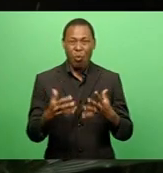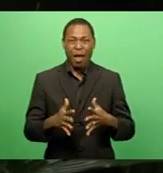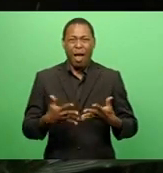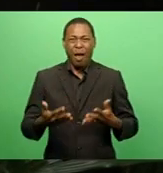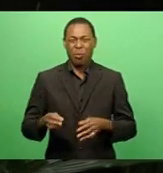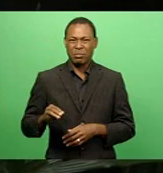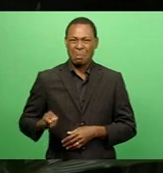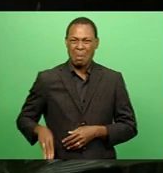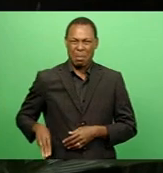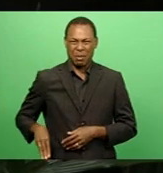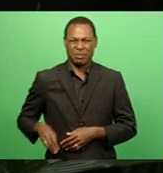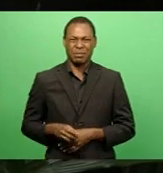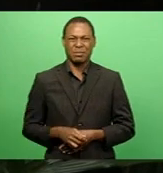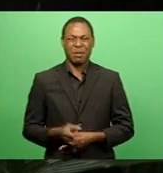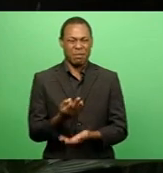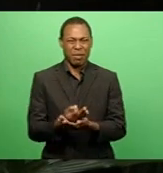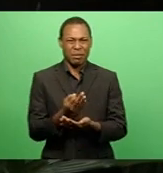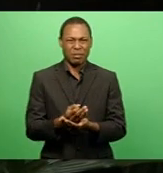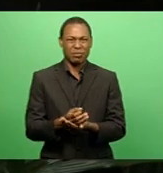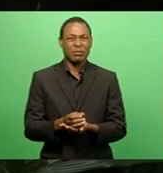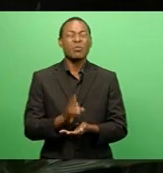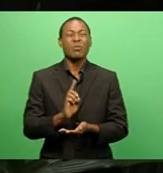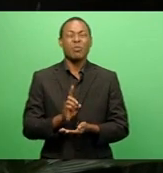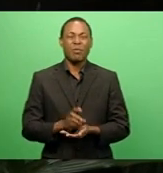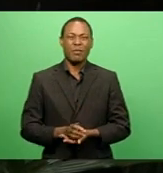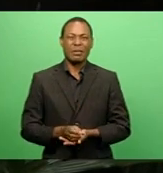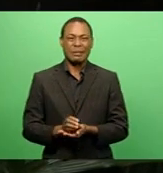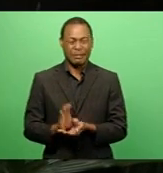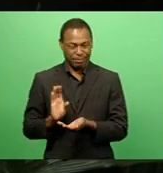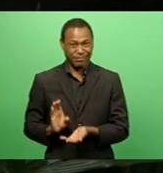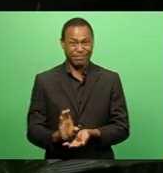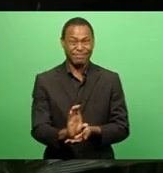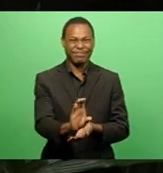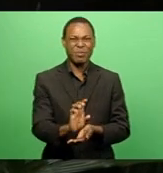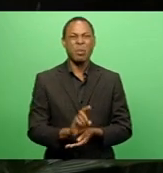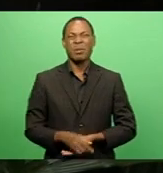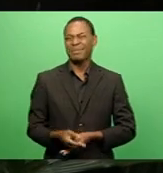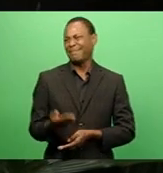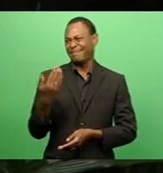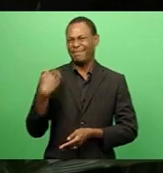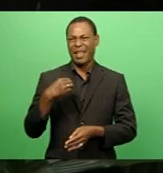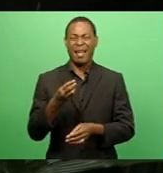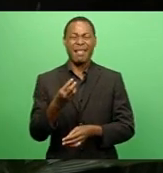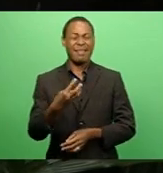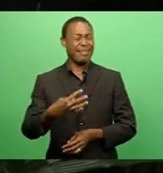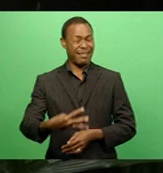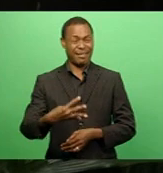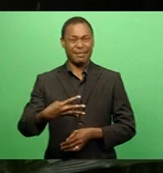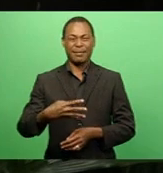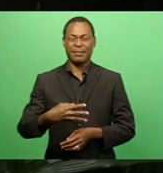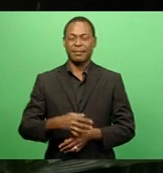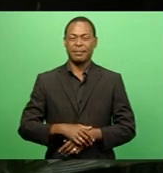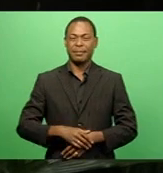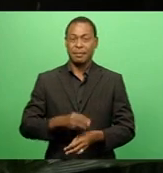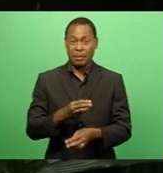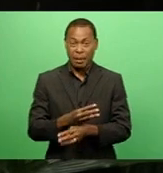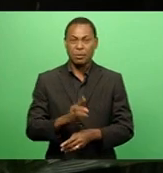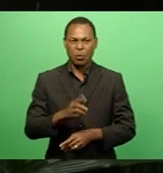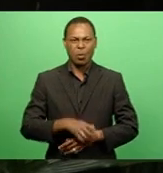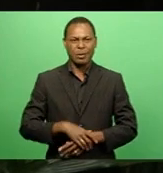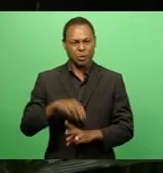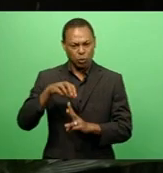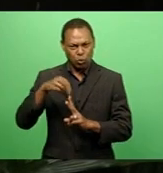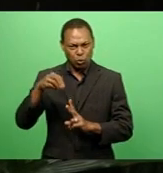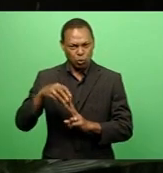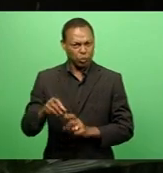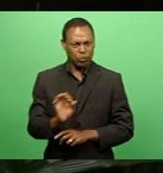and financial donors took the party to court in numerous occasions over the past 9 months, alleging that her appointment was